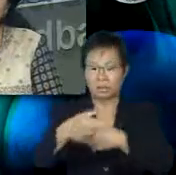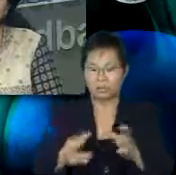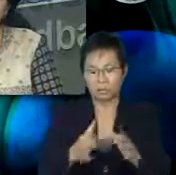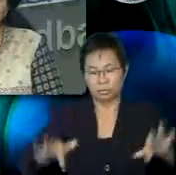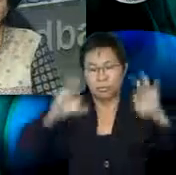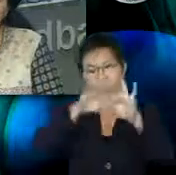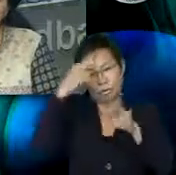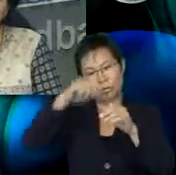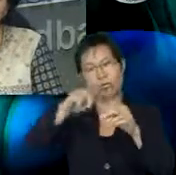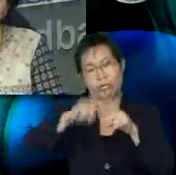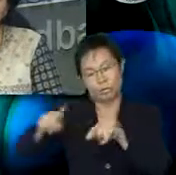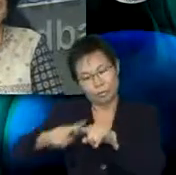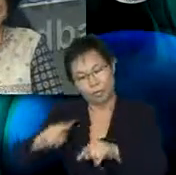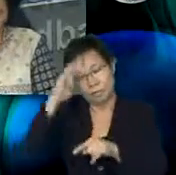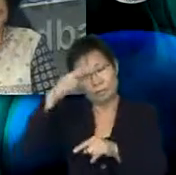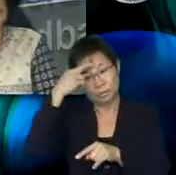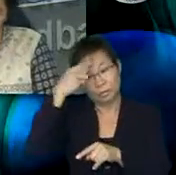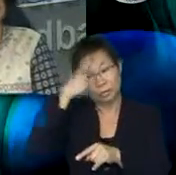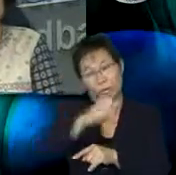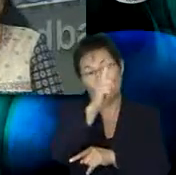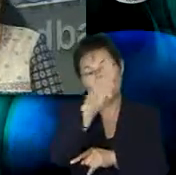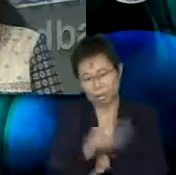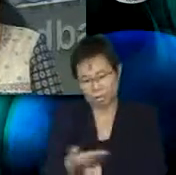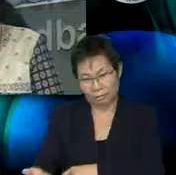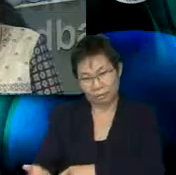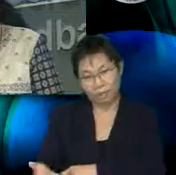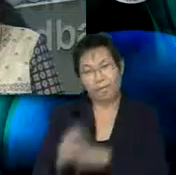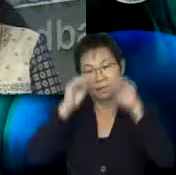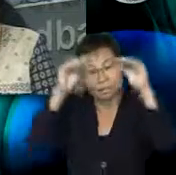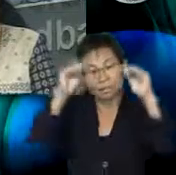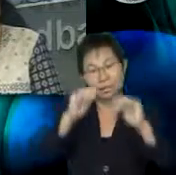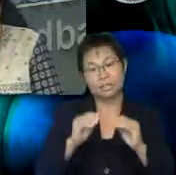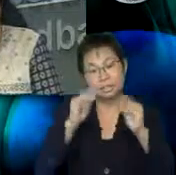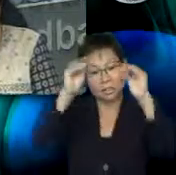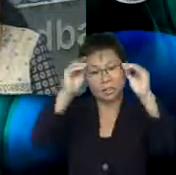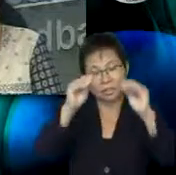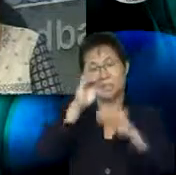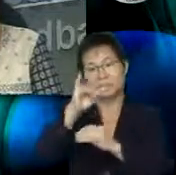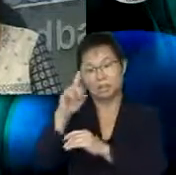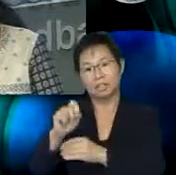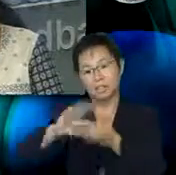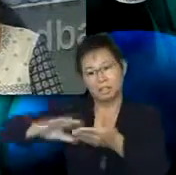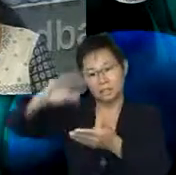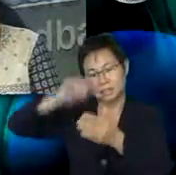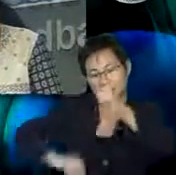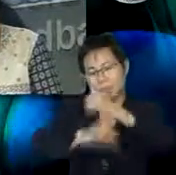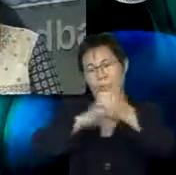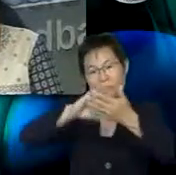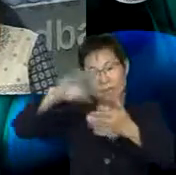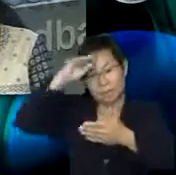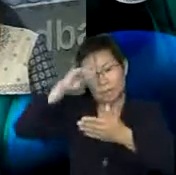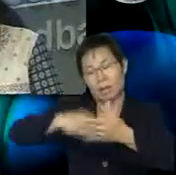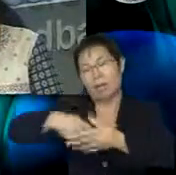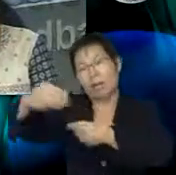important for various reasons. For one thing, the teaching aids support the learning outcome by